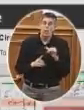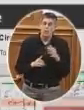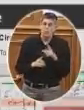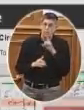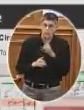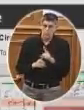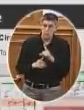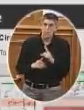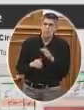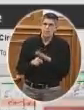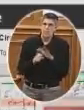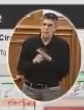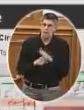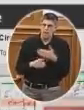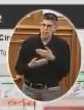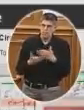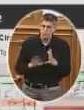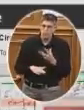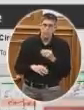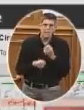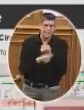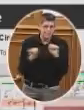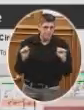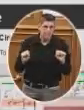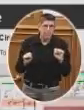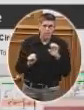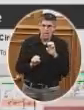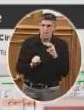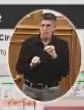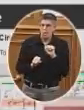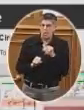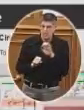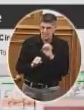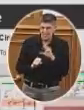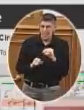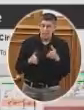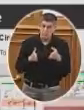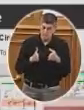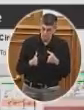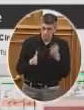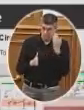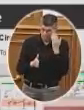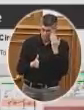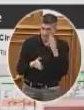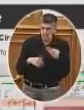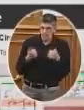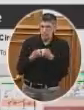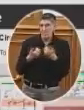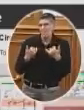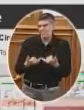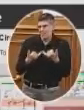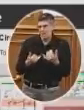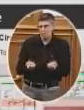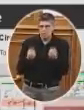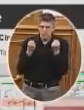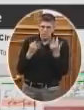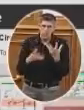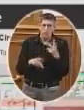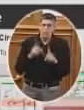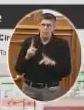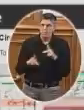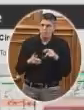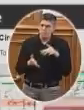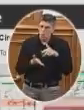and safety for everybody on the Embarcadero sidewalk. As you know, it's already a challenge with bicycles and pedestrians in the volumes that they are right now